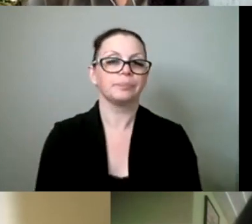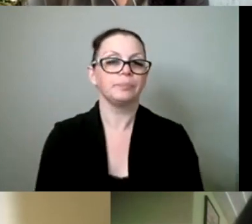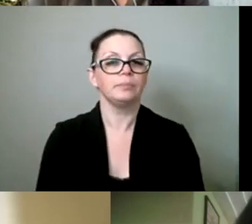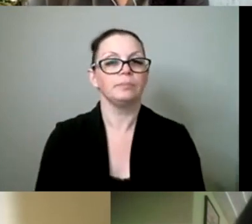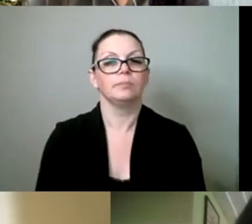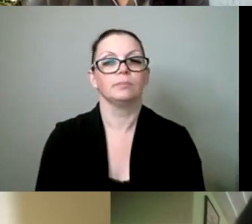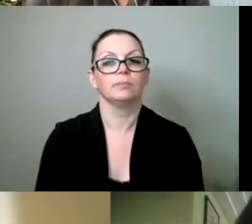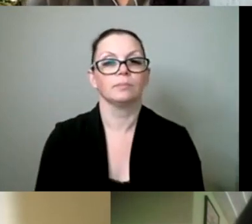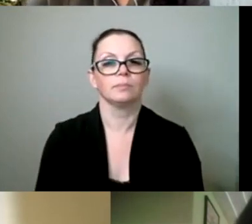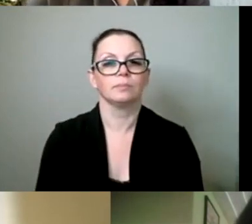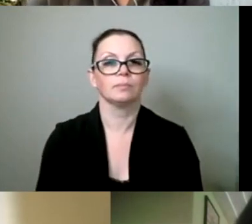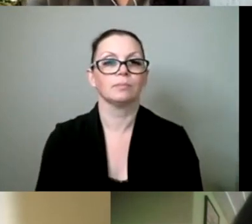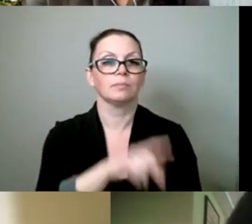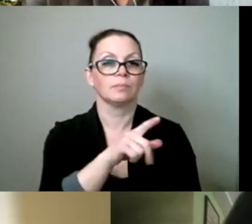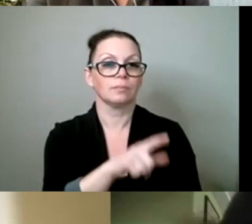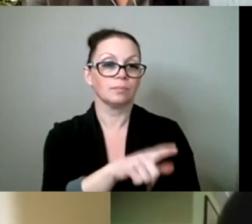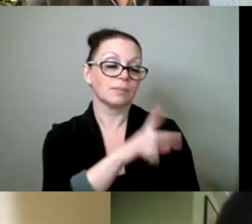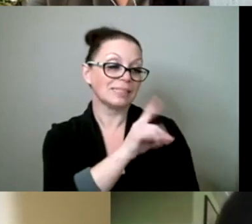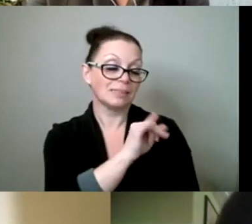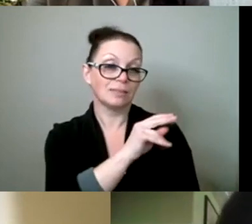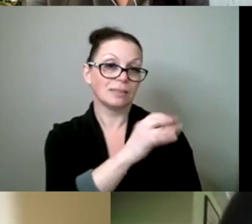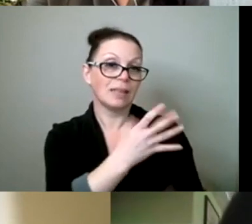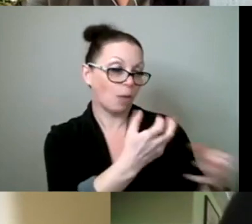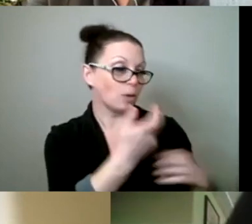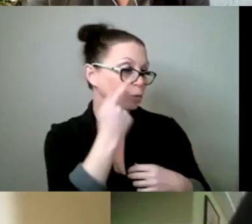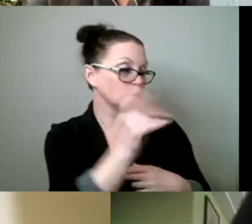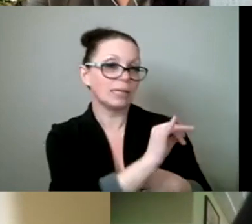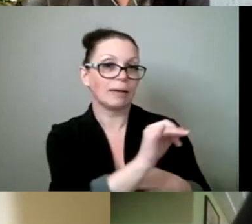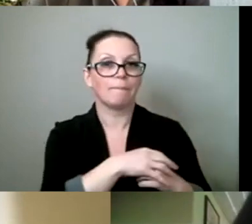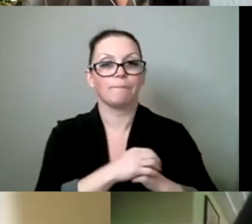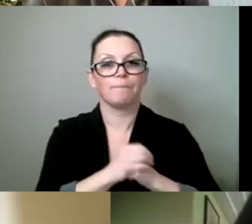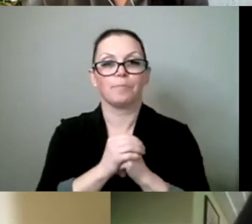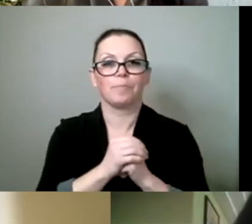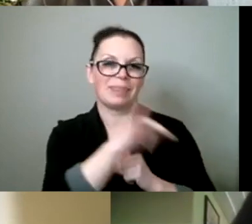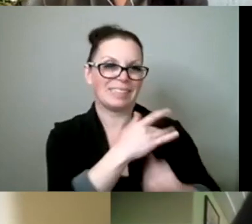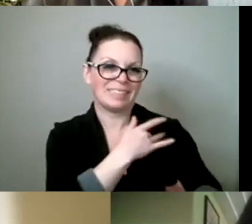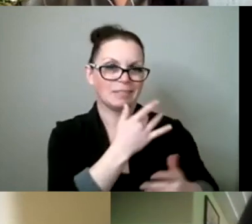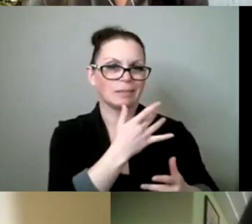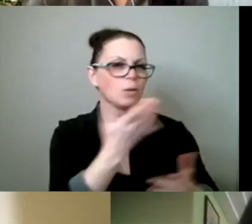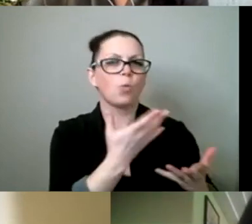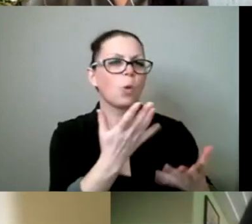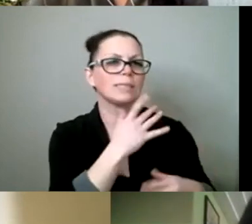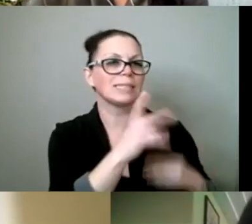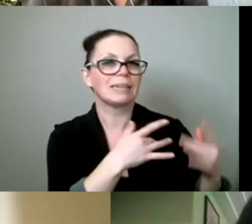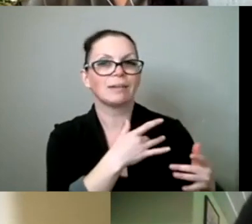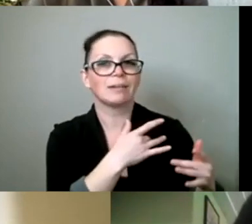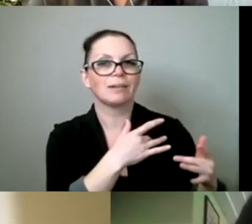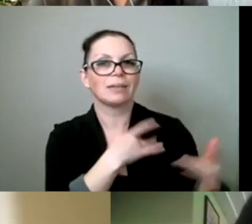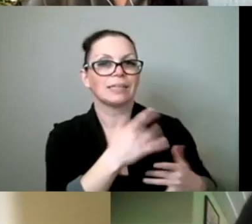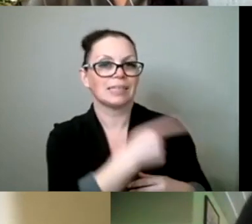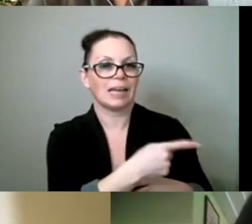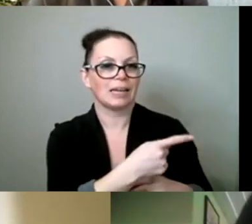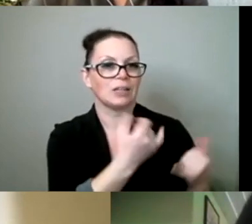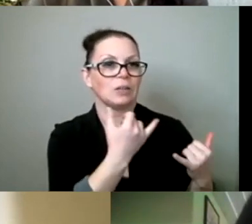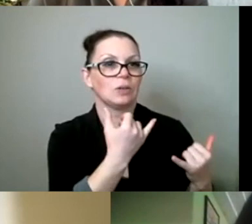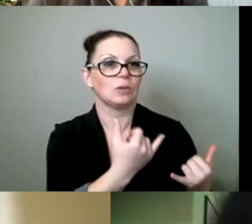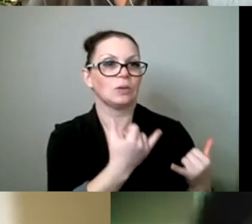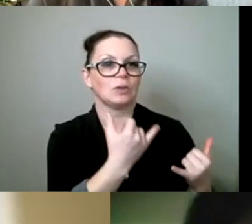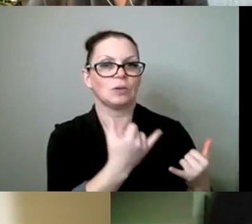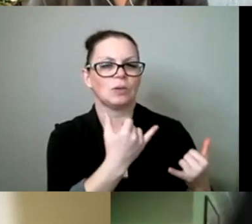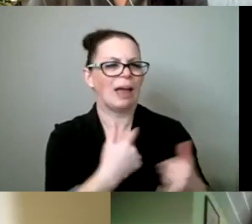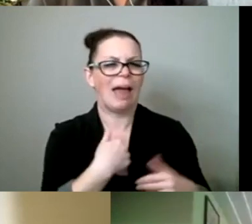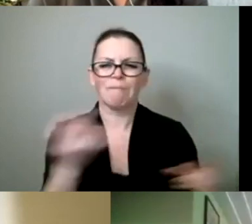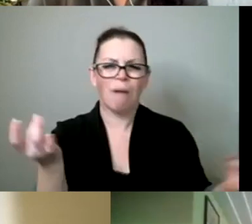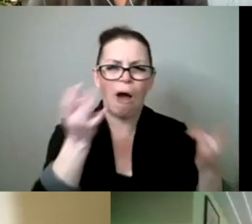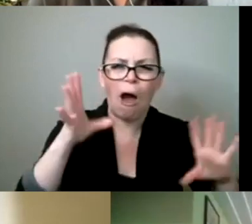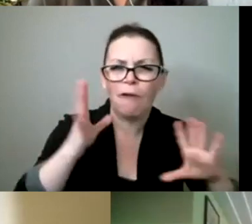Nice. I would like to see that as well. Cashmere, what's exciting you right now? Oh, I'm terrible at moderating today.